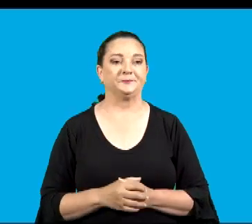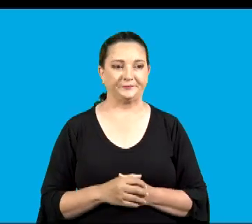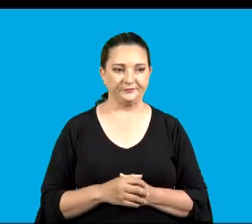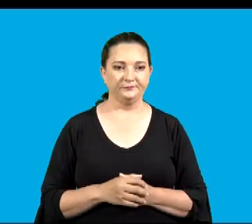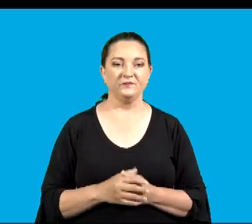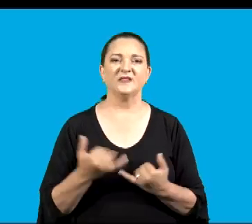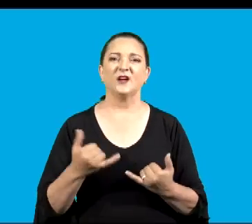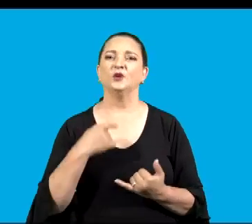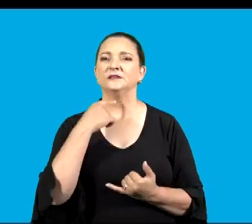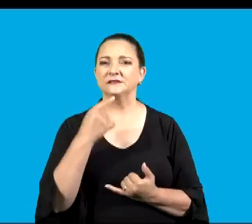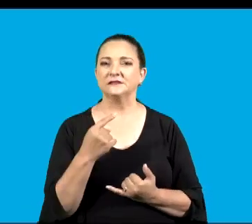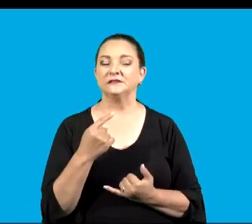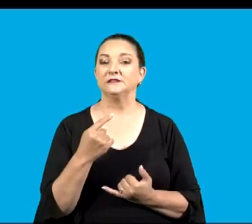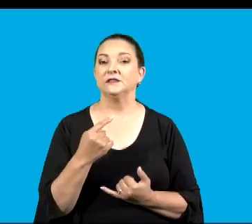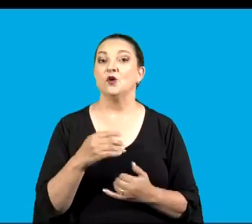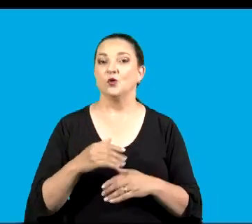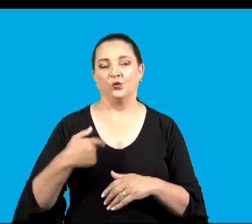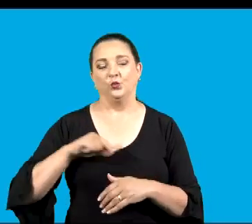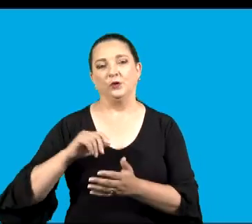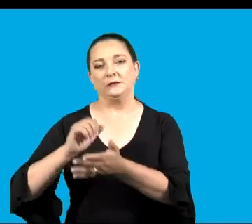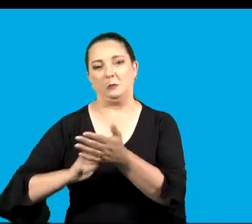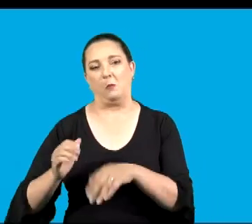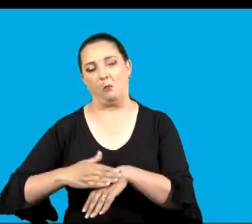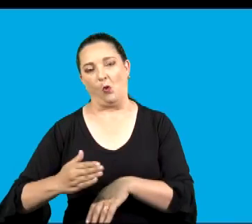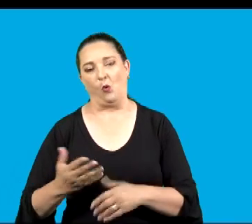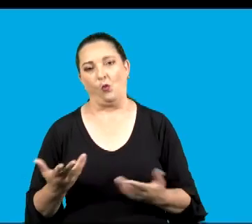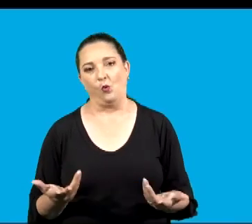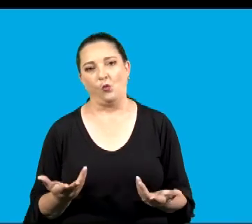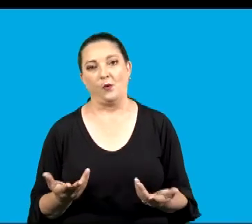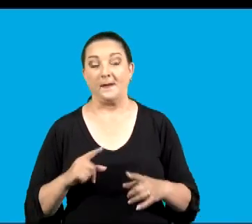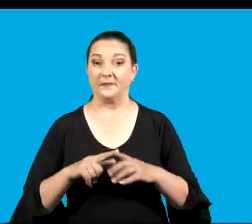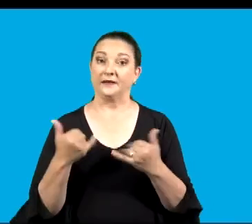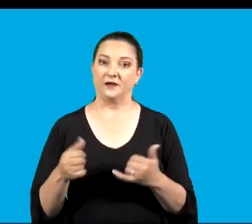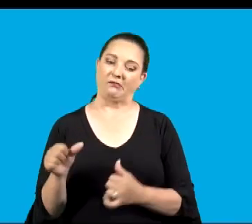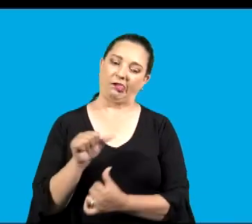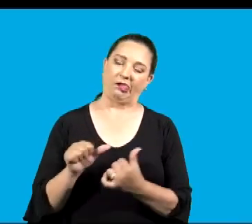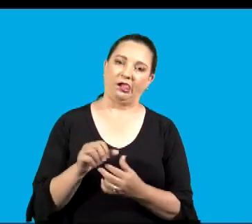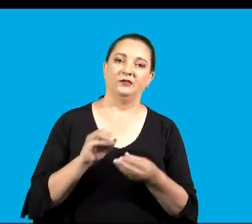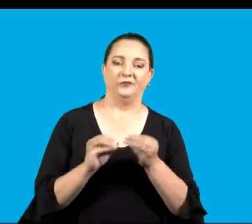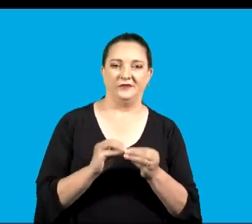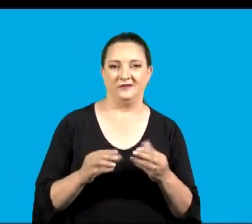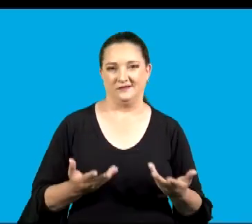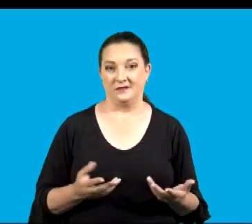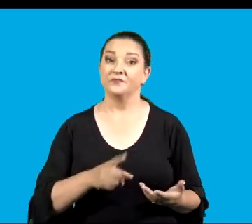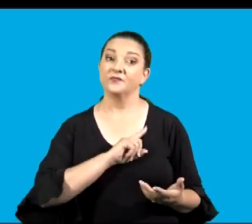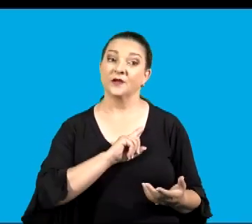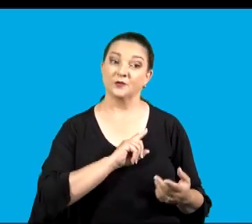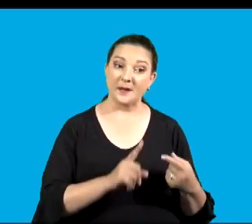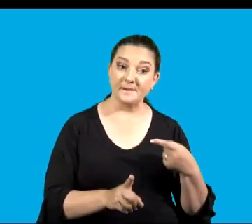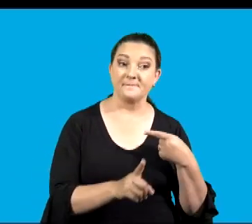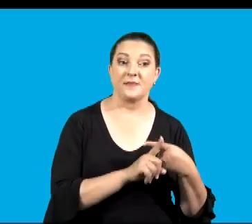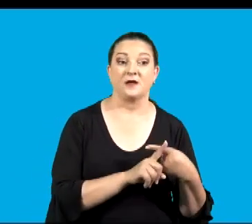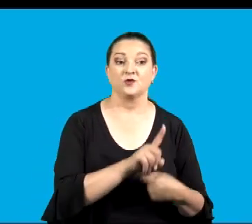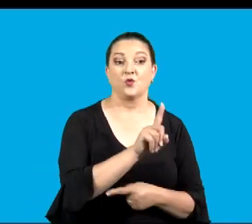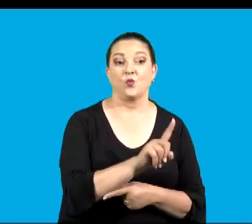we'll simply come and we'll now say we had subtracted more. Now let us add back. So we'll come, then we say